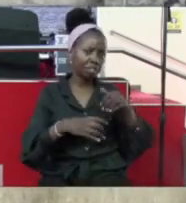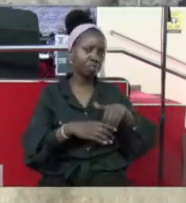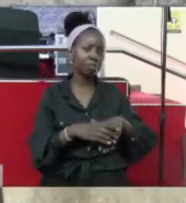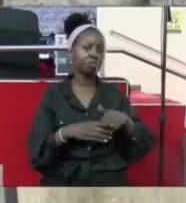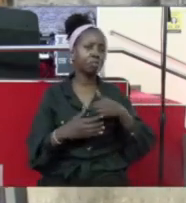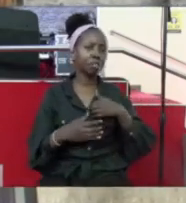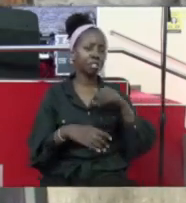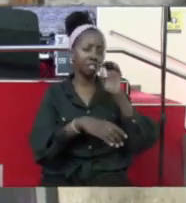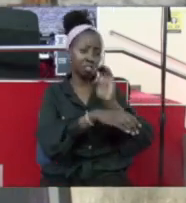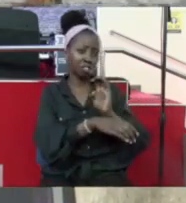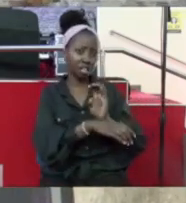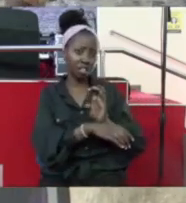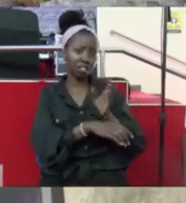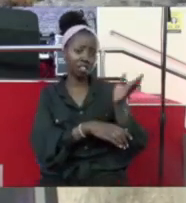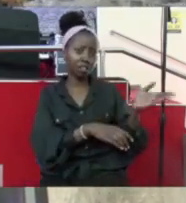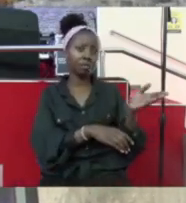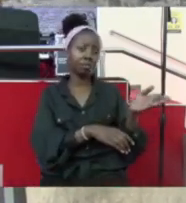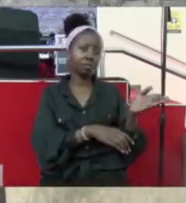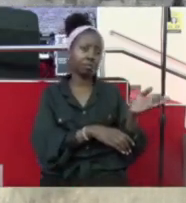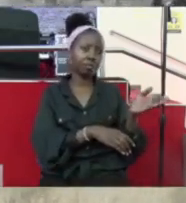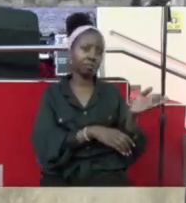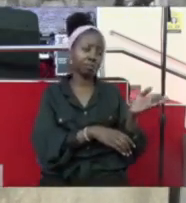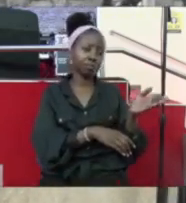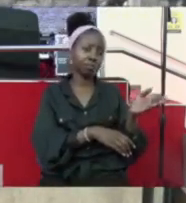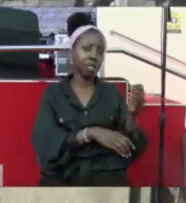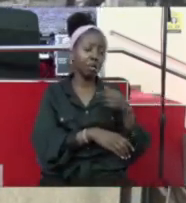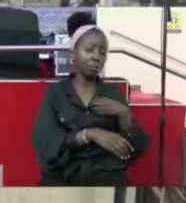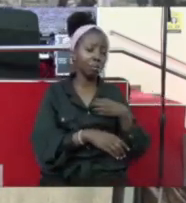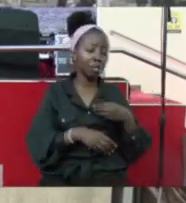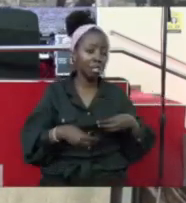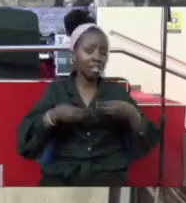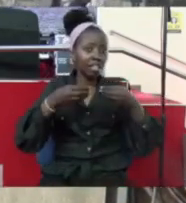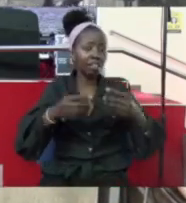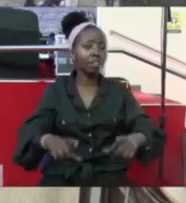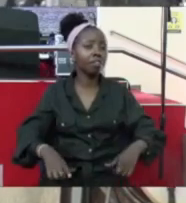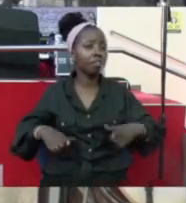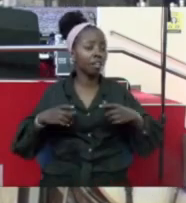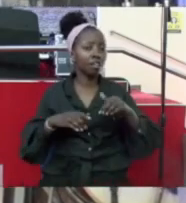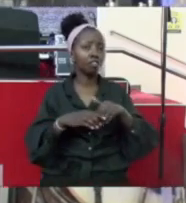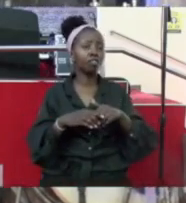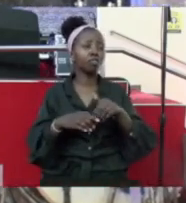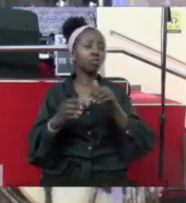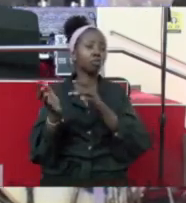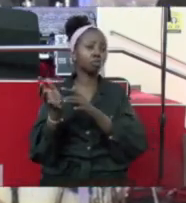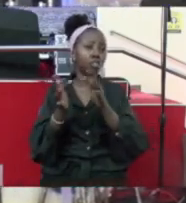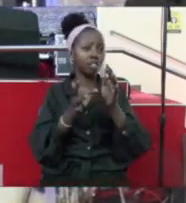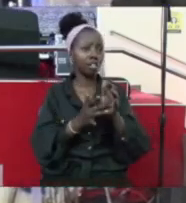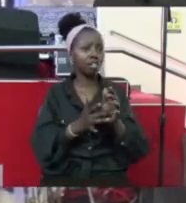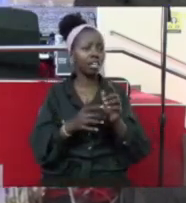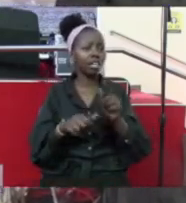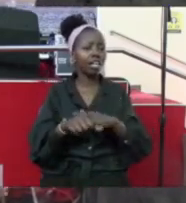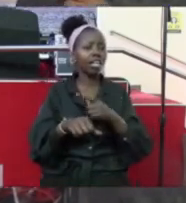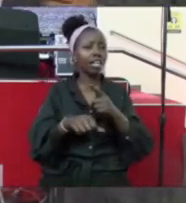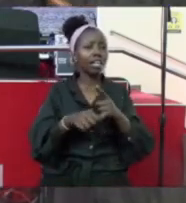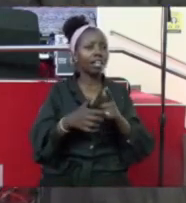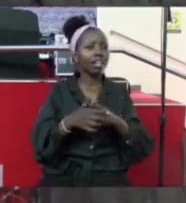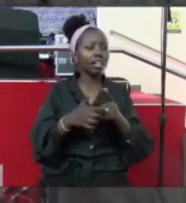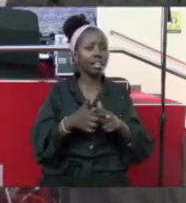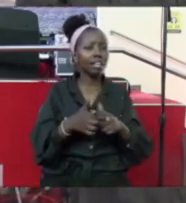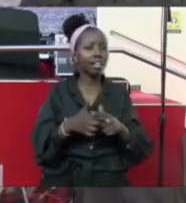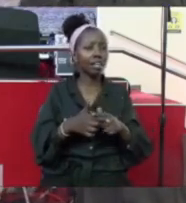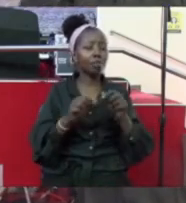to go to church. Nienda kanisani. I go and give my life to Jesus. Nienda niokoke. Then I was able to witness to the wife to be.